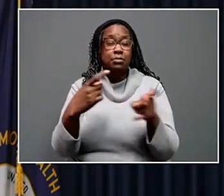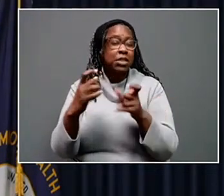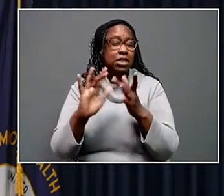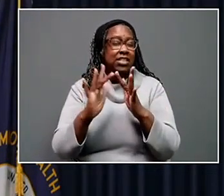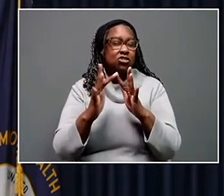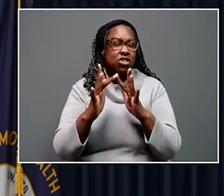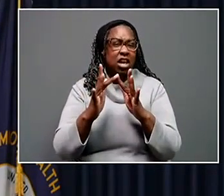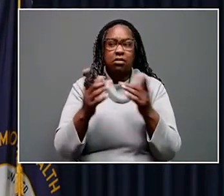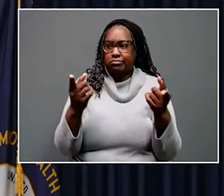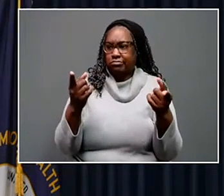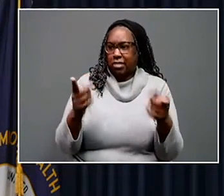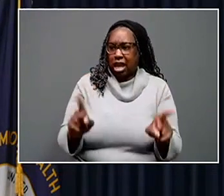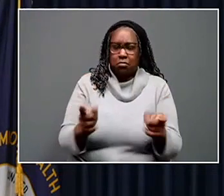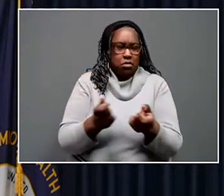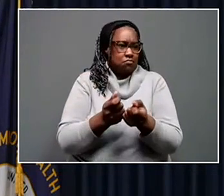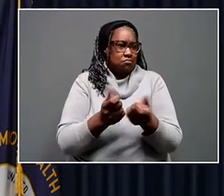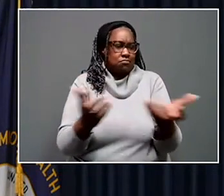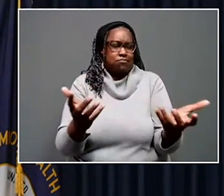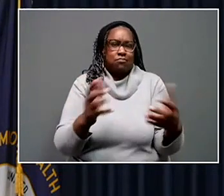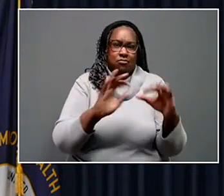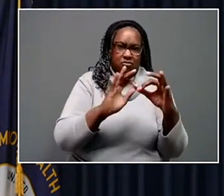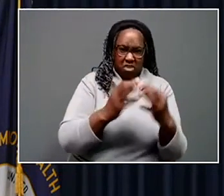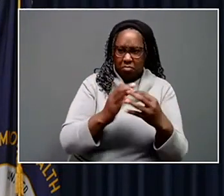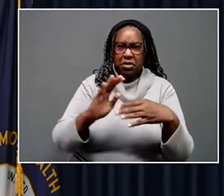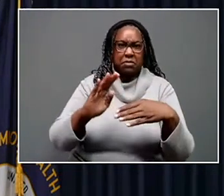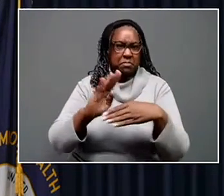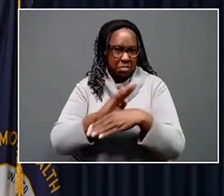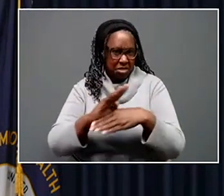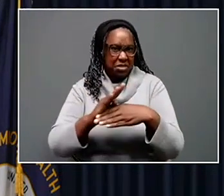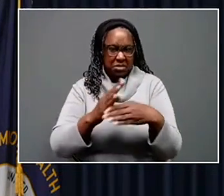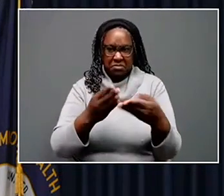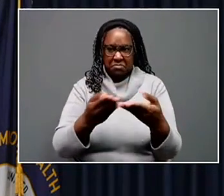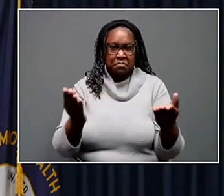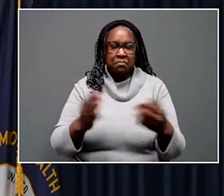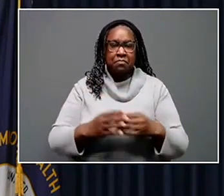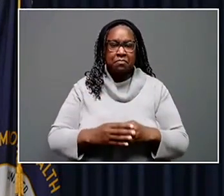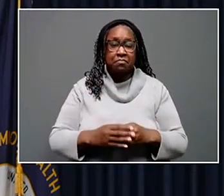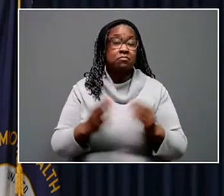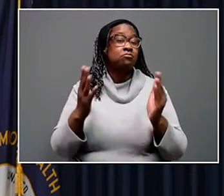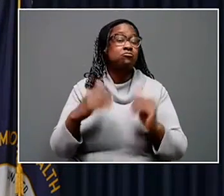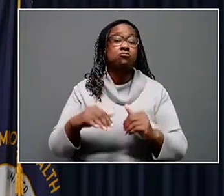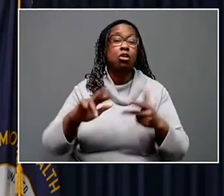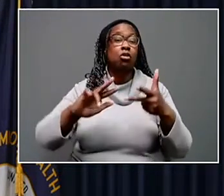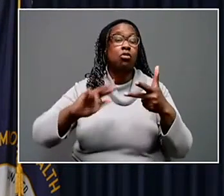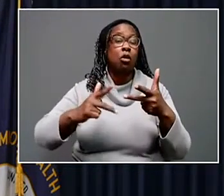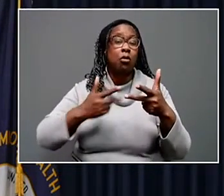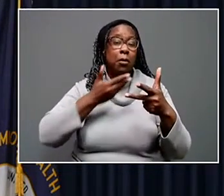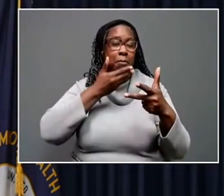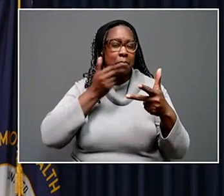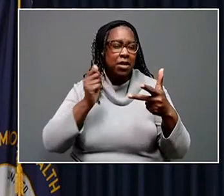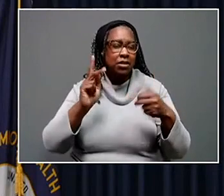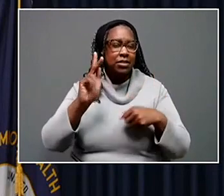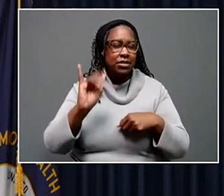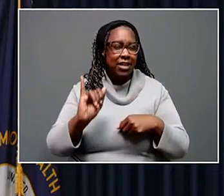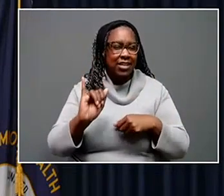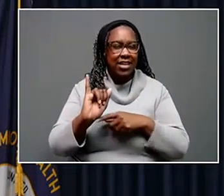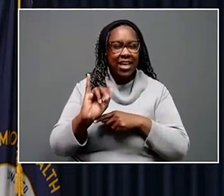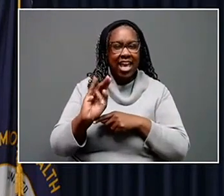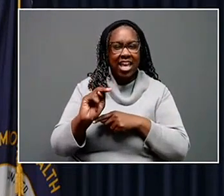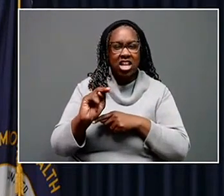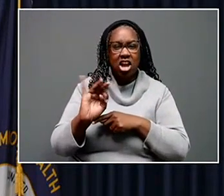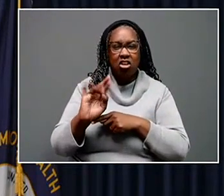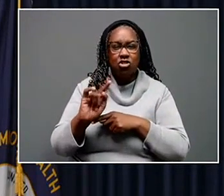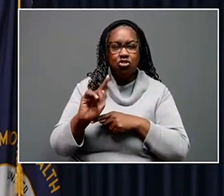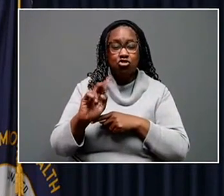with increased funding towards career education centers. Our Better Kentucky Infrastructure Plan adds $100 million in